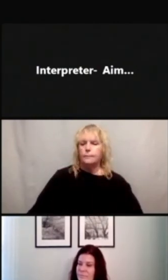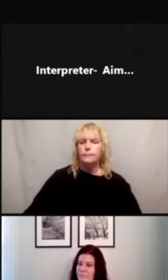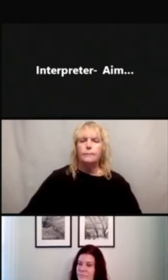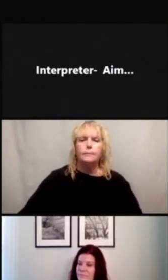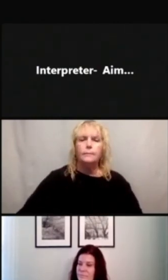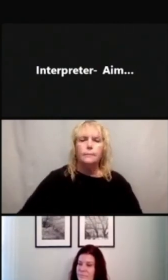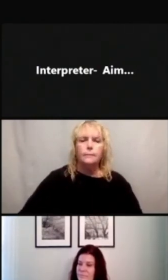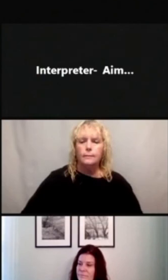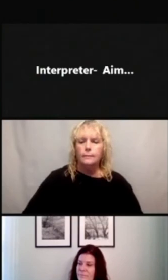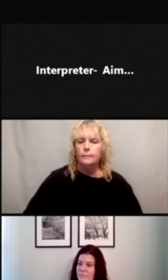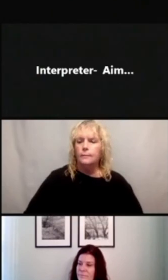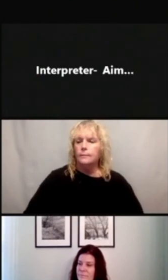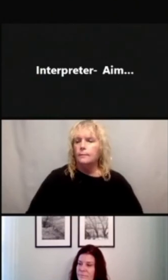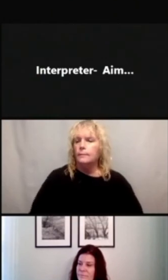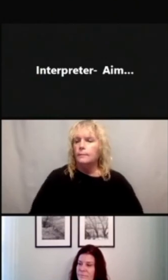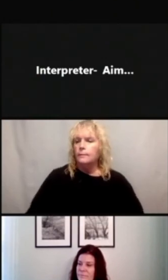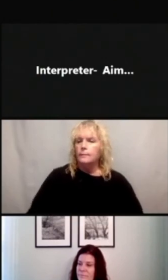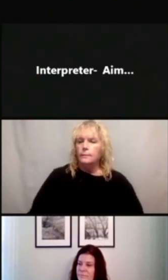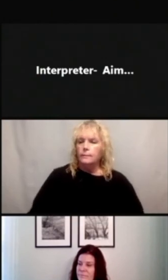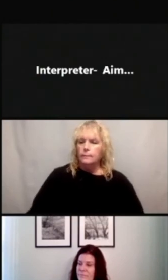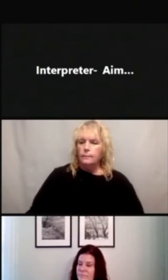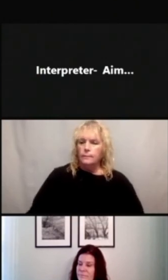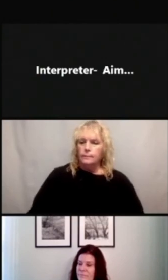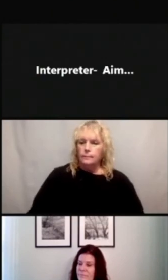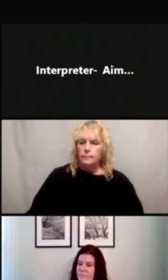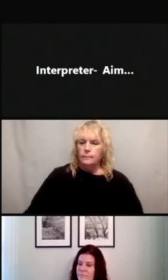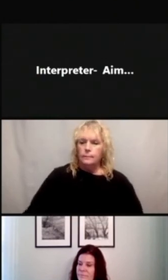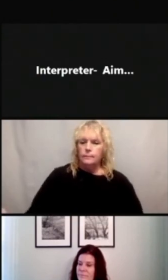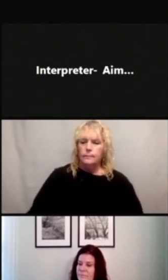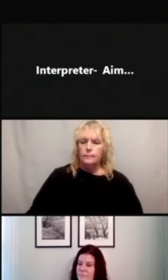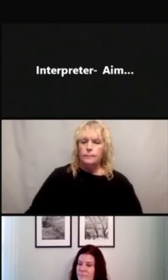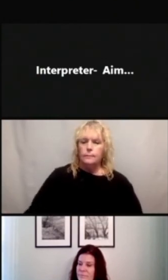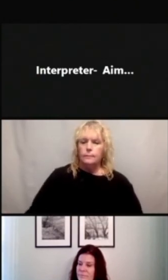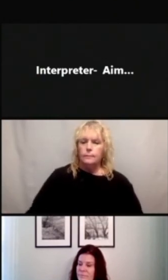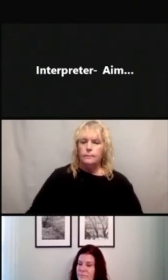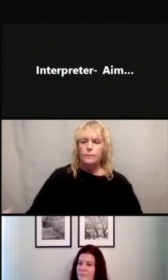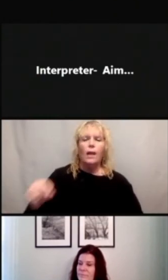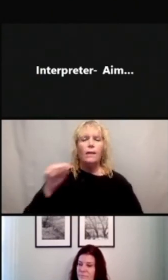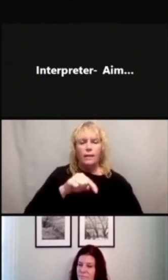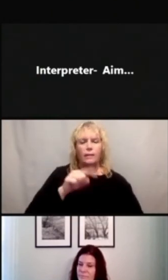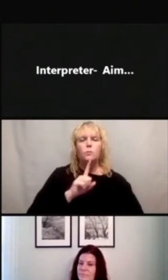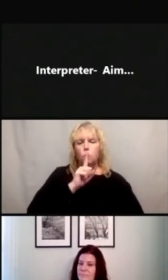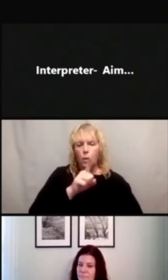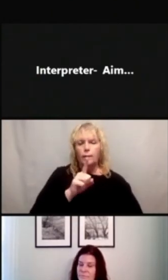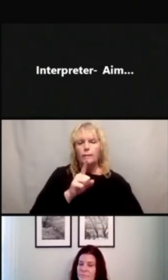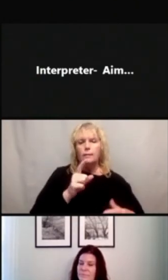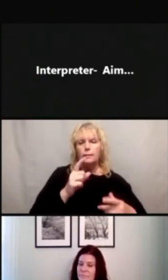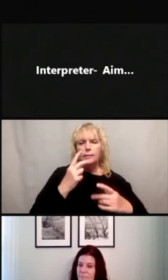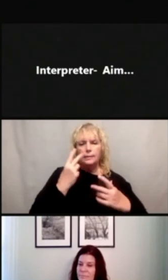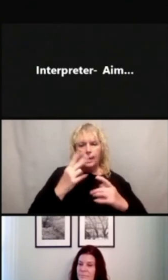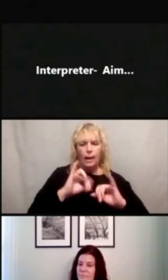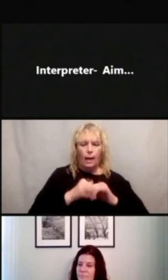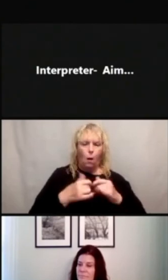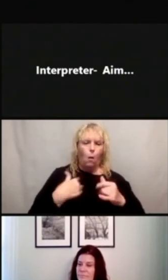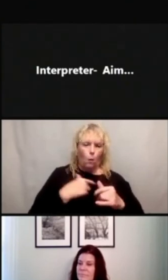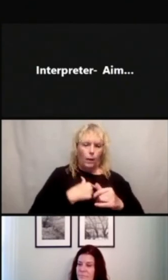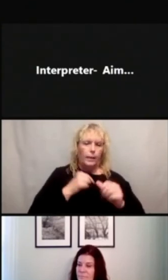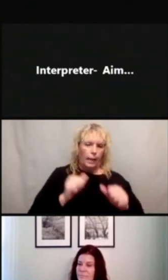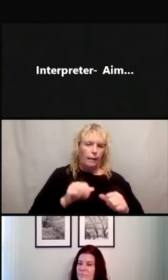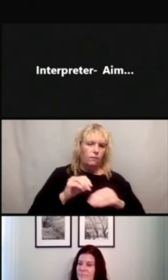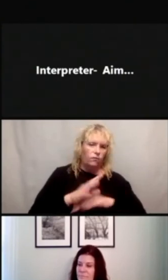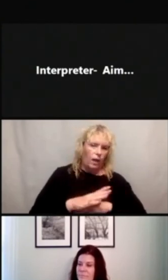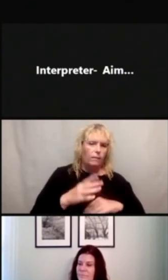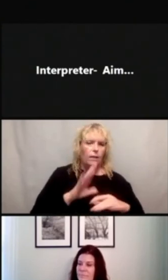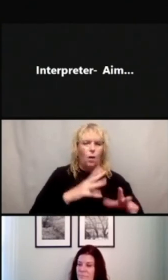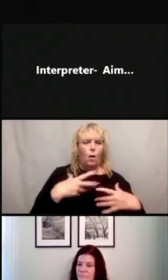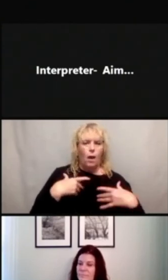who assist them. This really affects how we view health literacy and how we support people to meet their